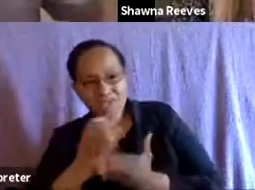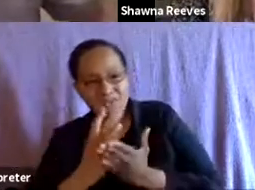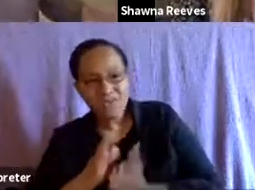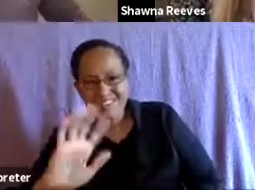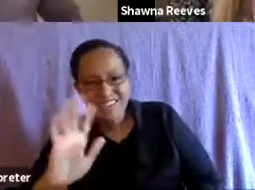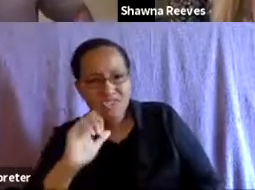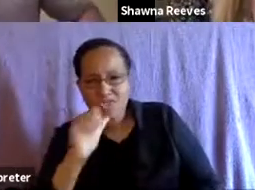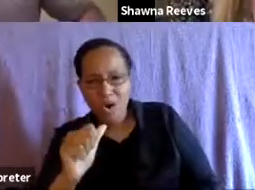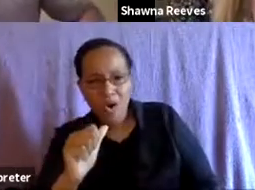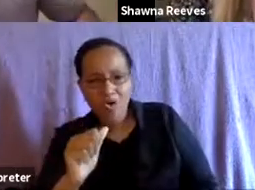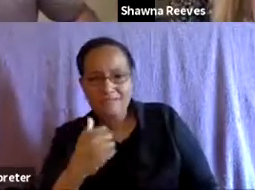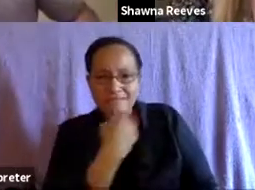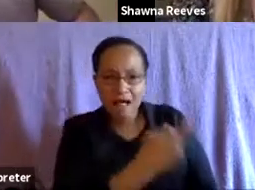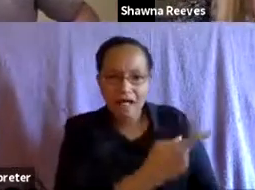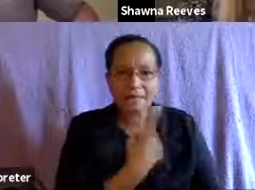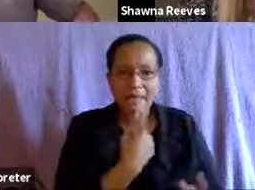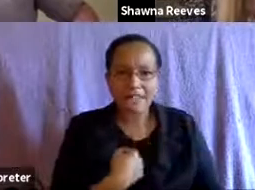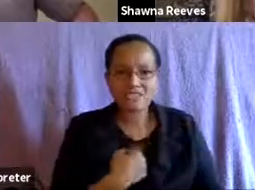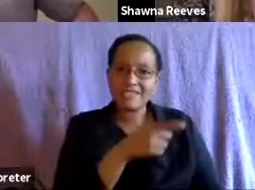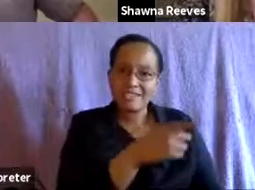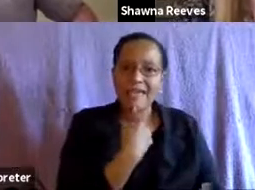social worker to not